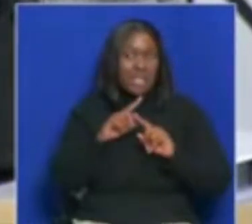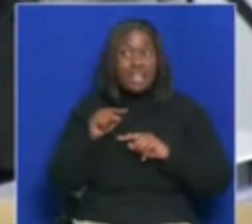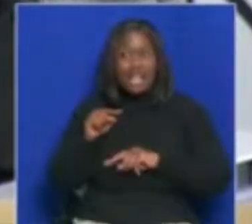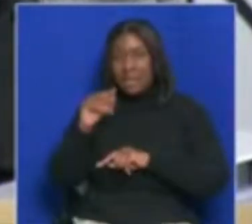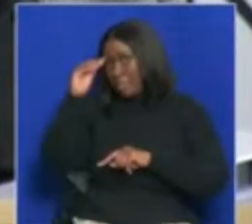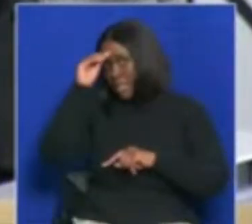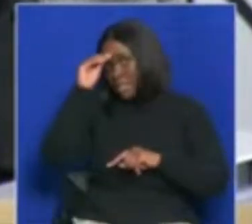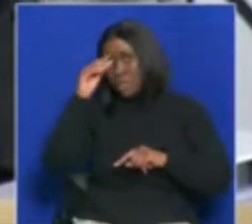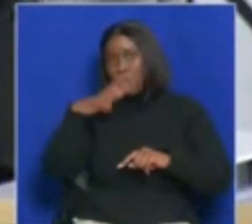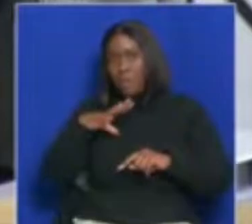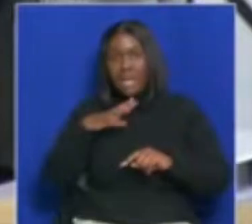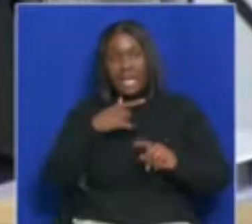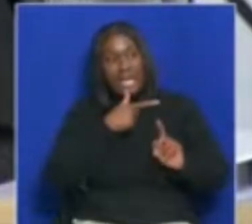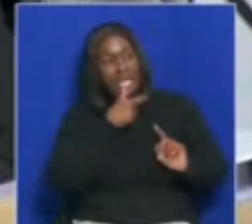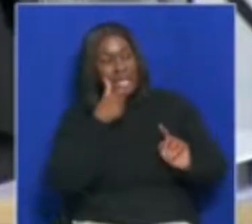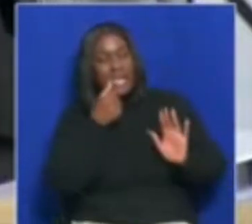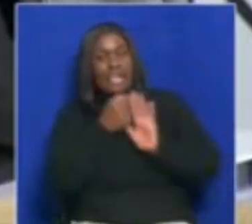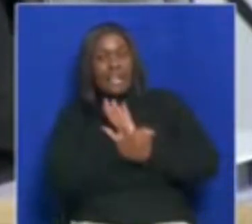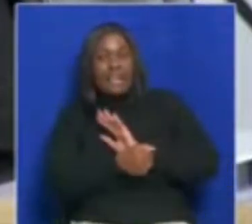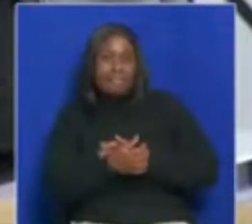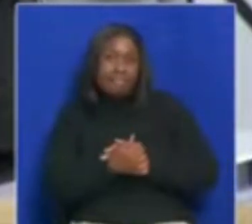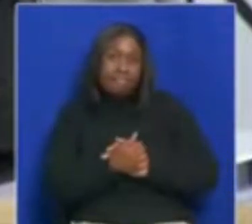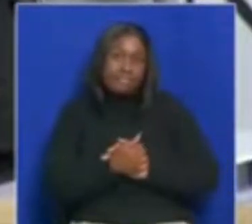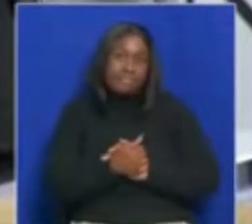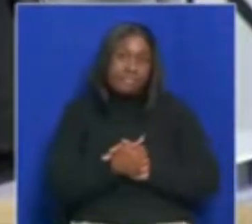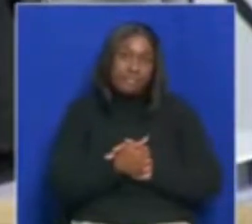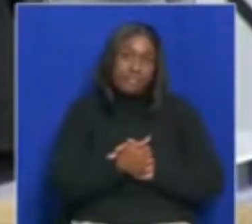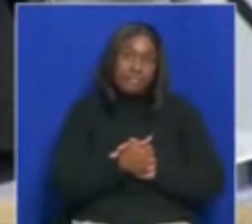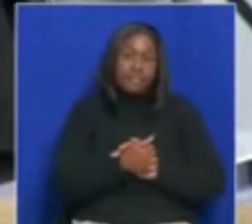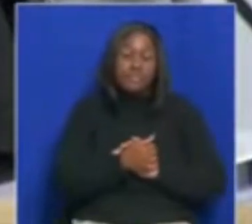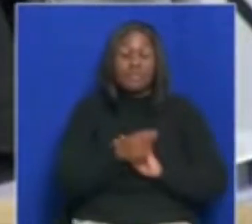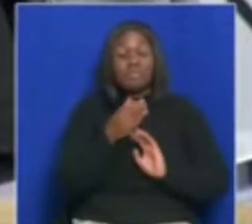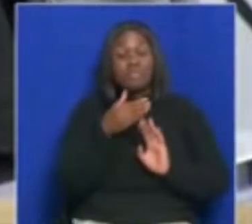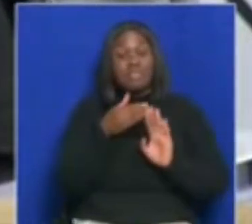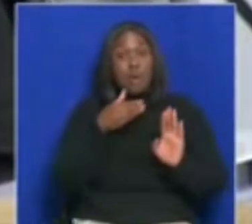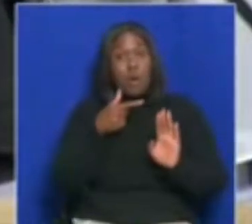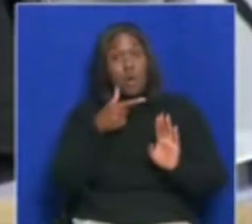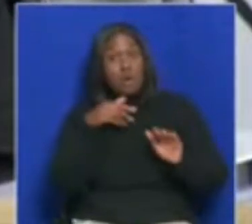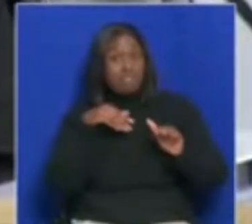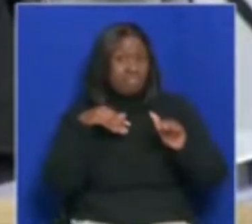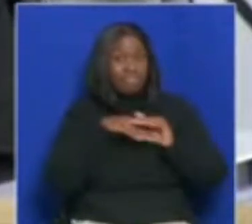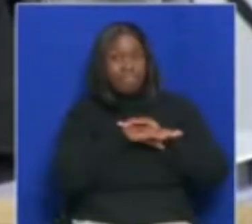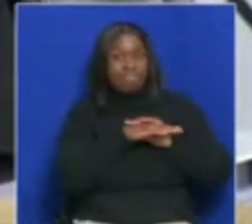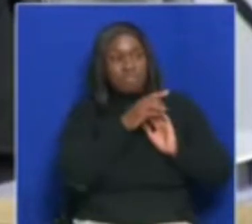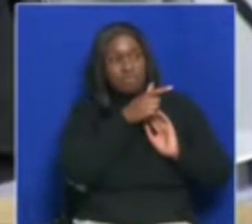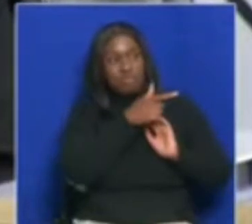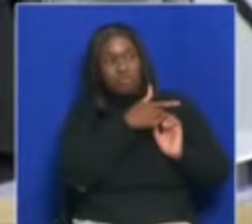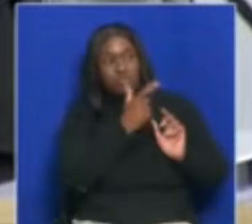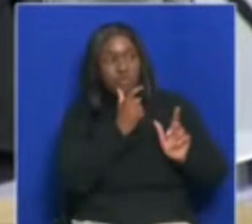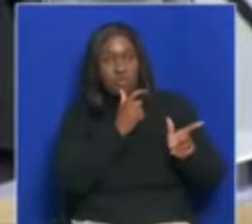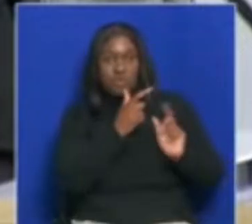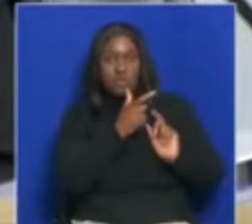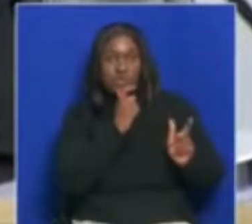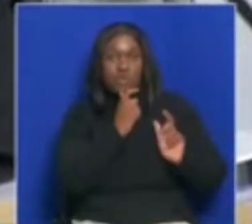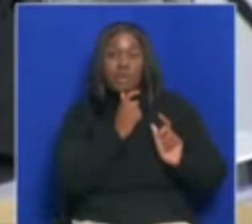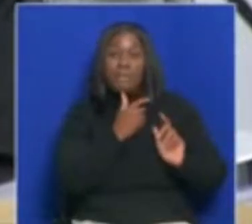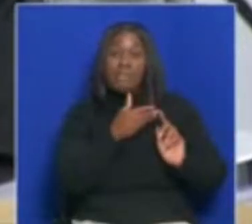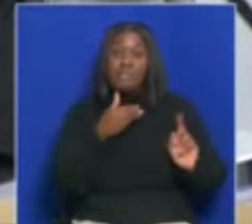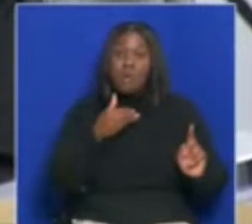fact, prior to the shooting, the police had